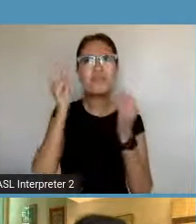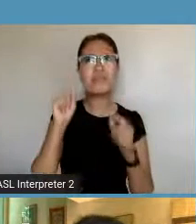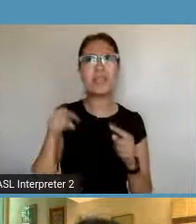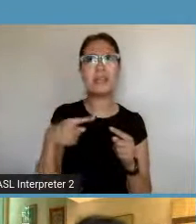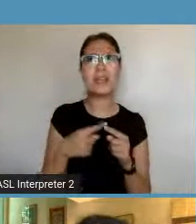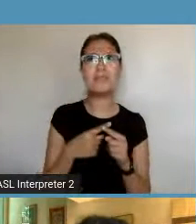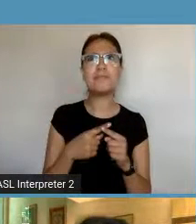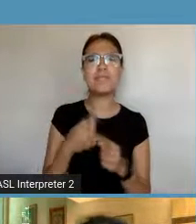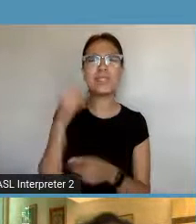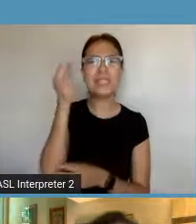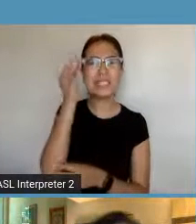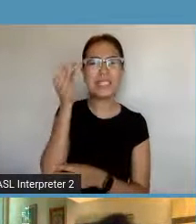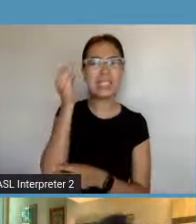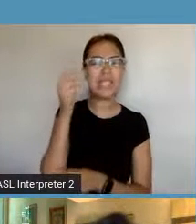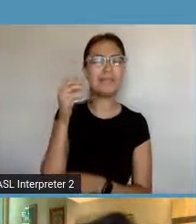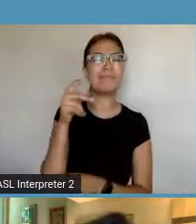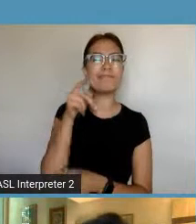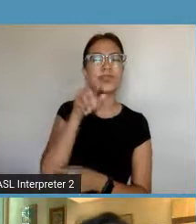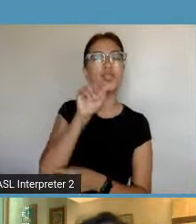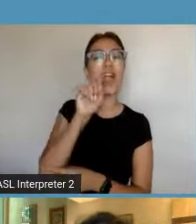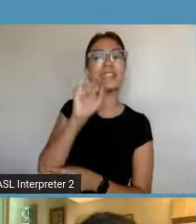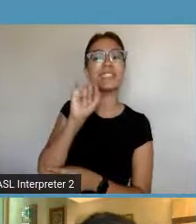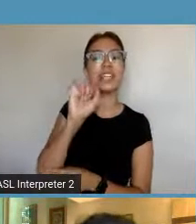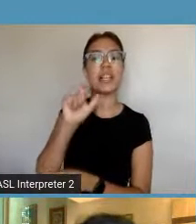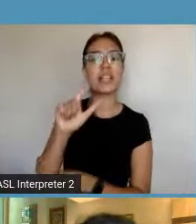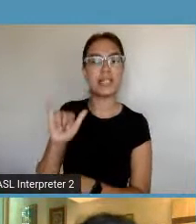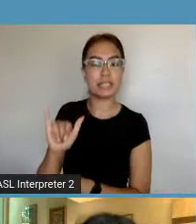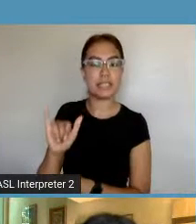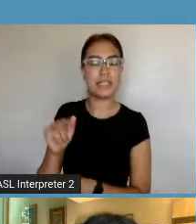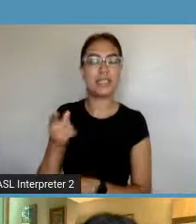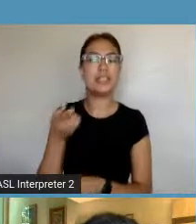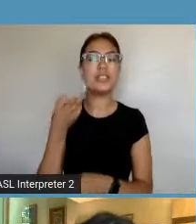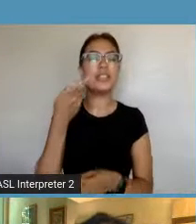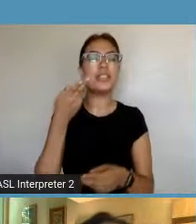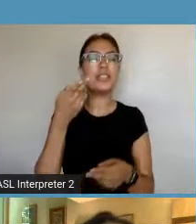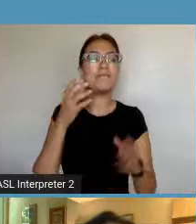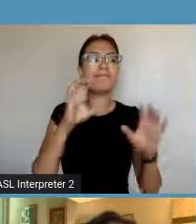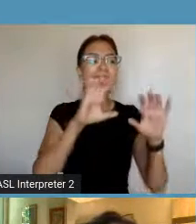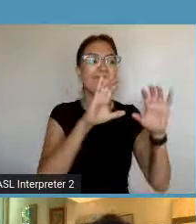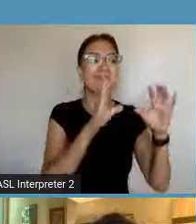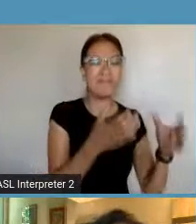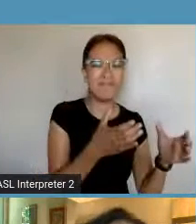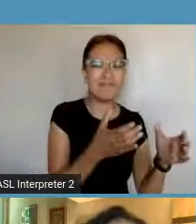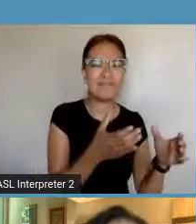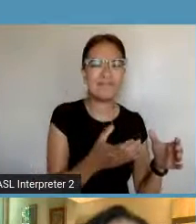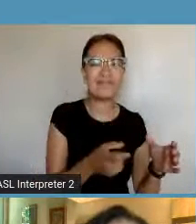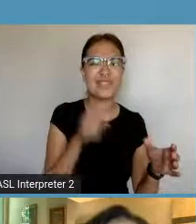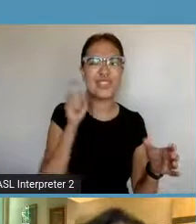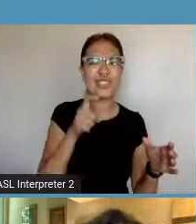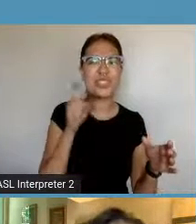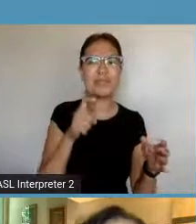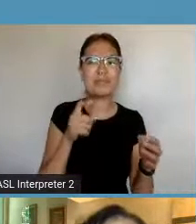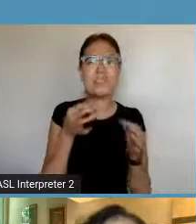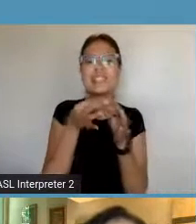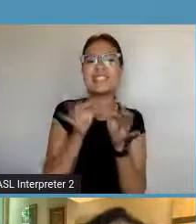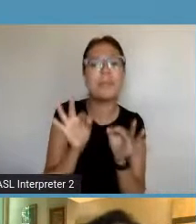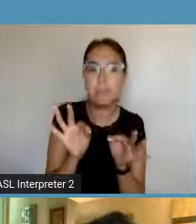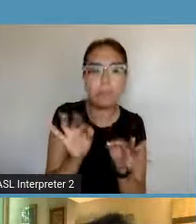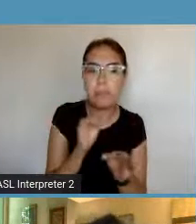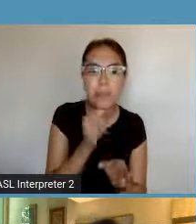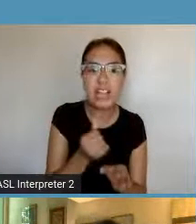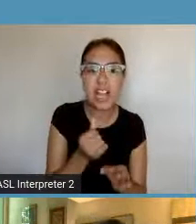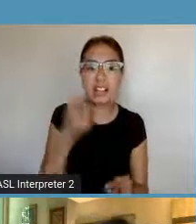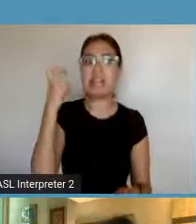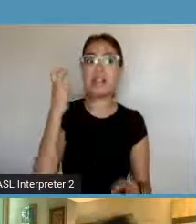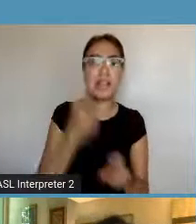think practically about your naming scheme and that it should be simple and not so complicated, that